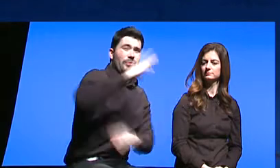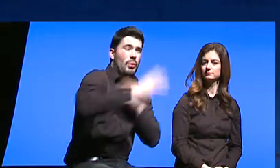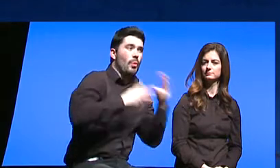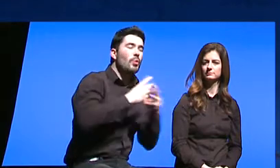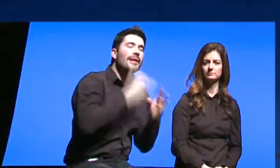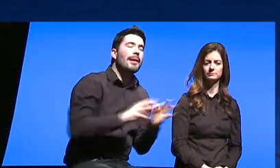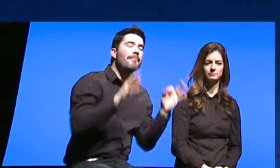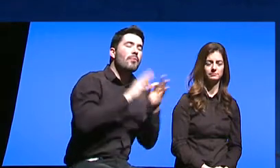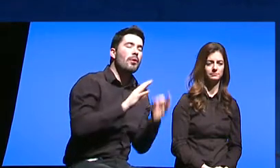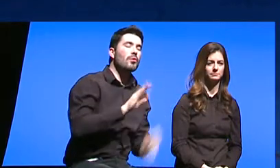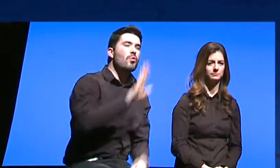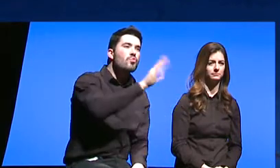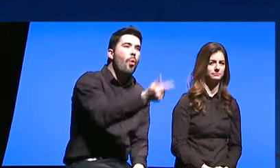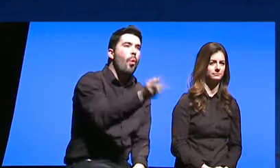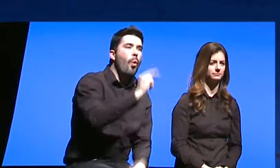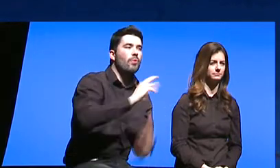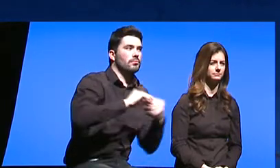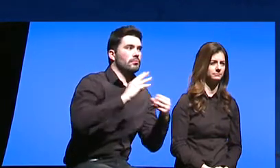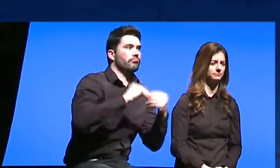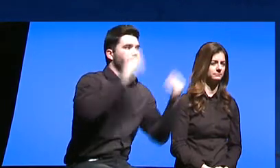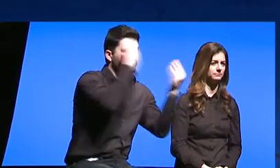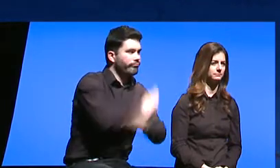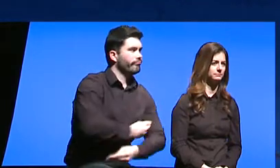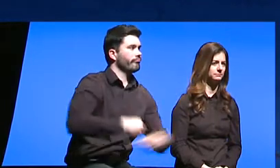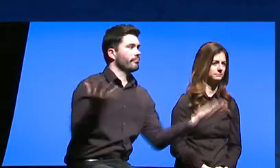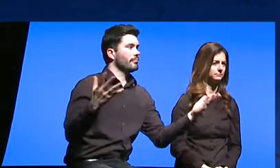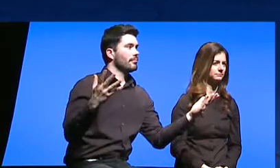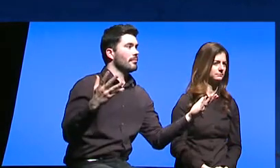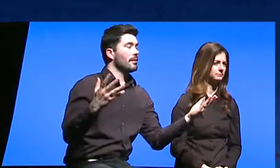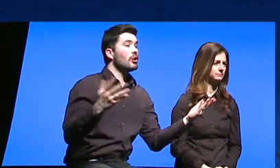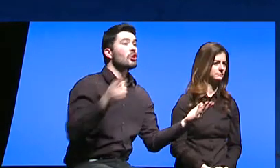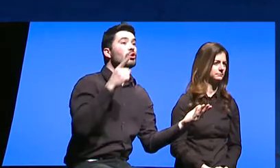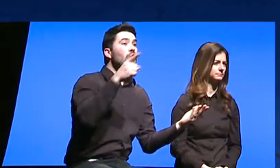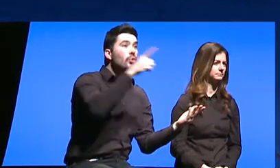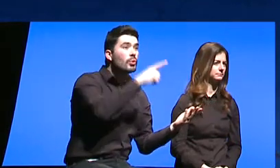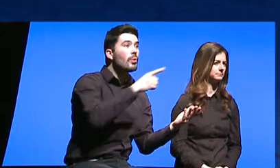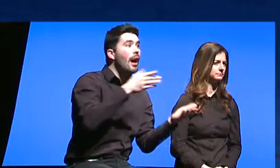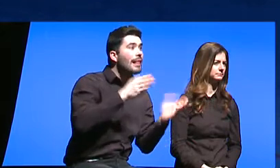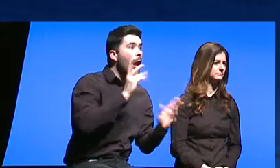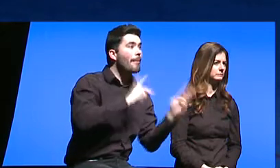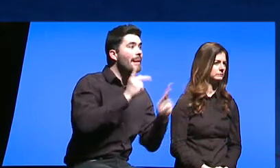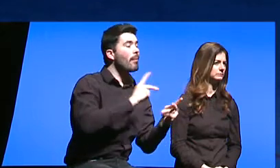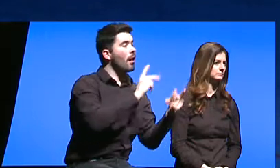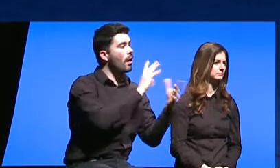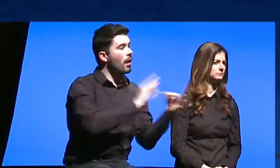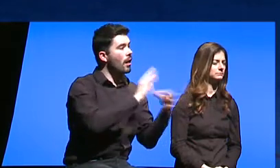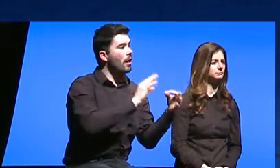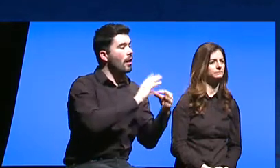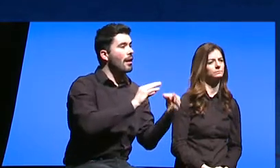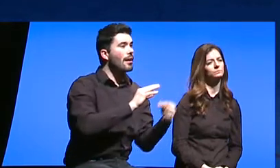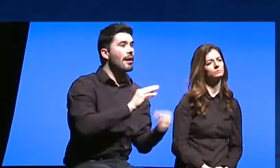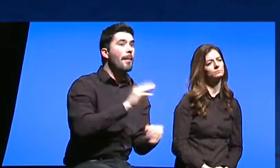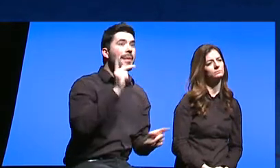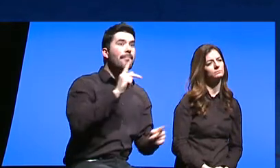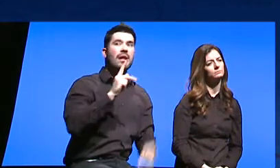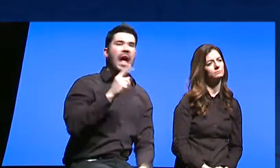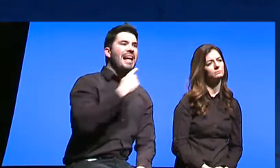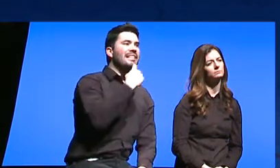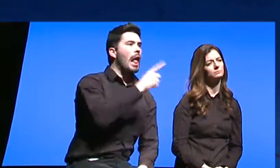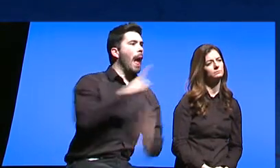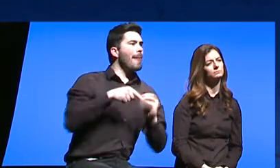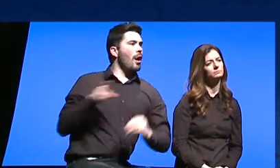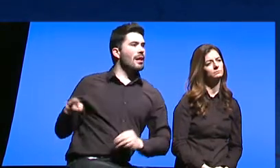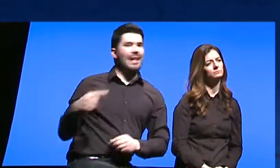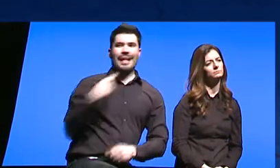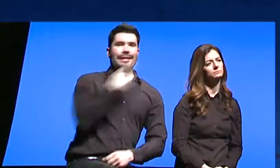stories. The more you continue to allow other people to tell your stories for you, to speak on behalf of you or for you or about you,